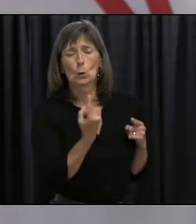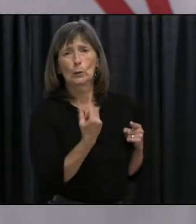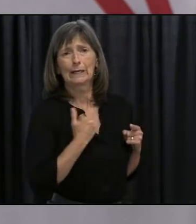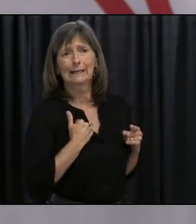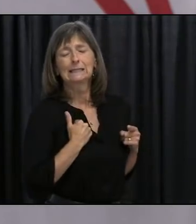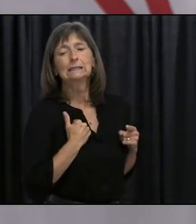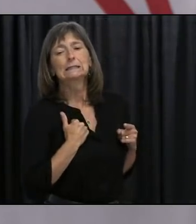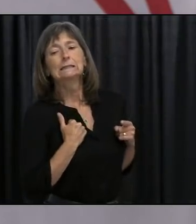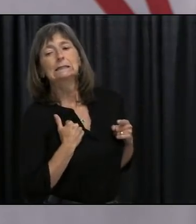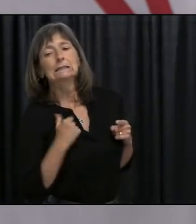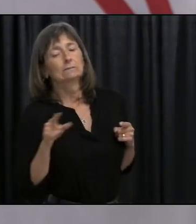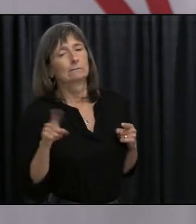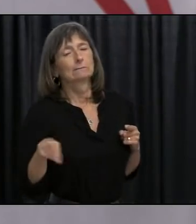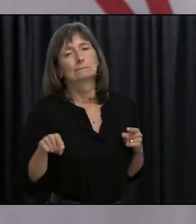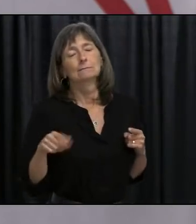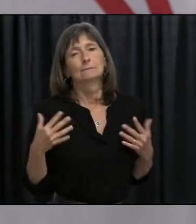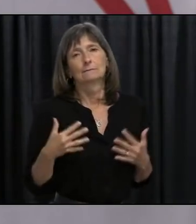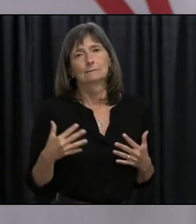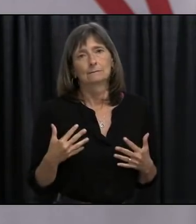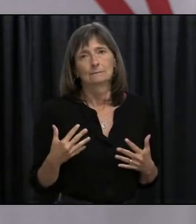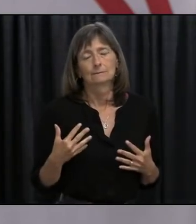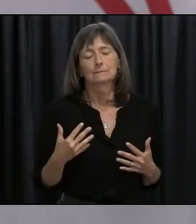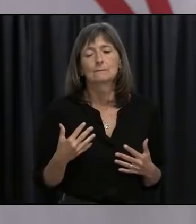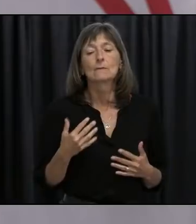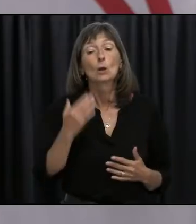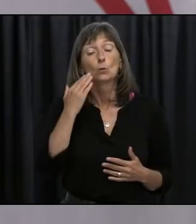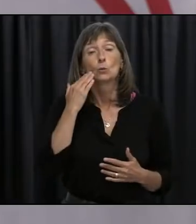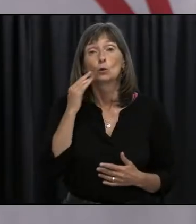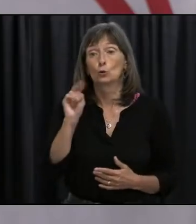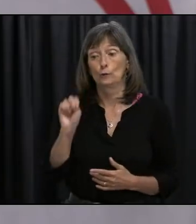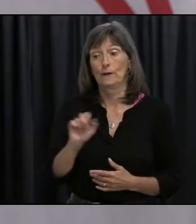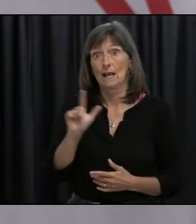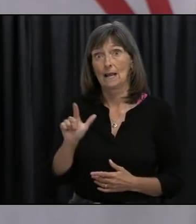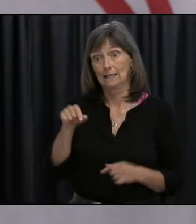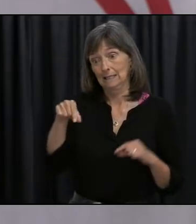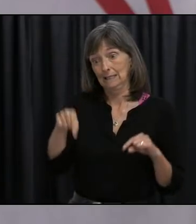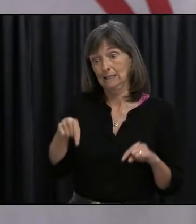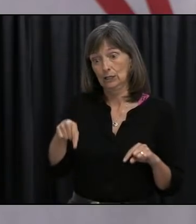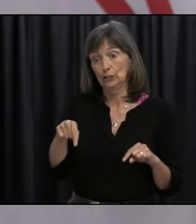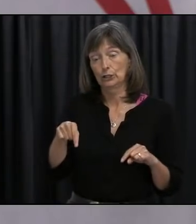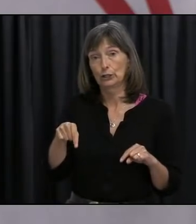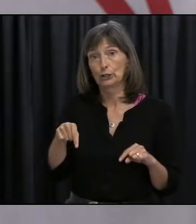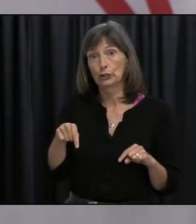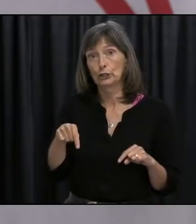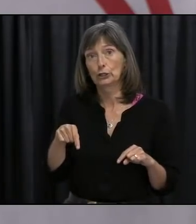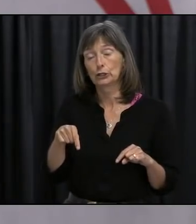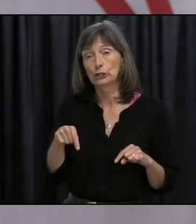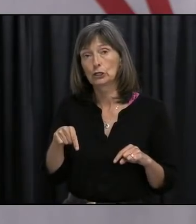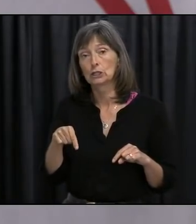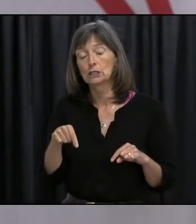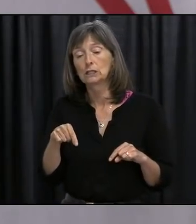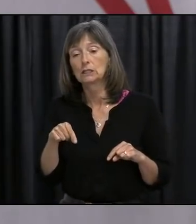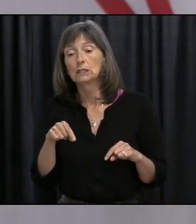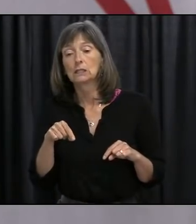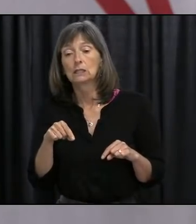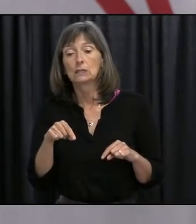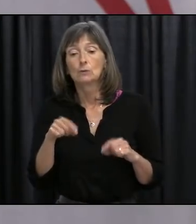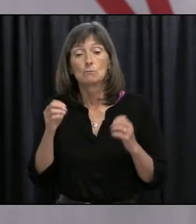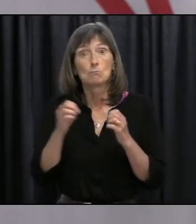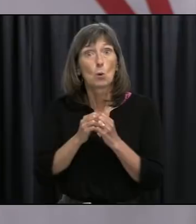borders. We recognize that from a Newfoundland and Labrador perspective, that the areas that we align up and have